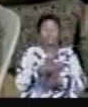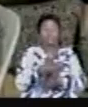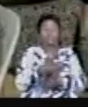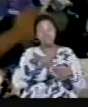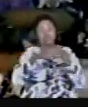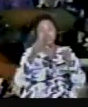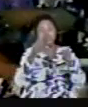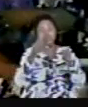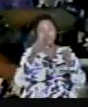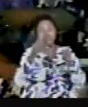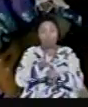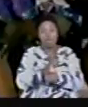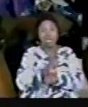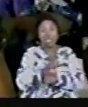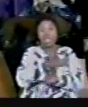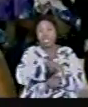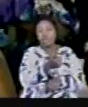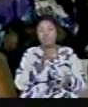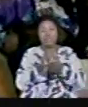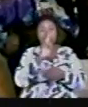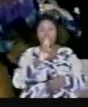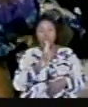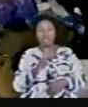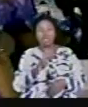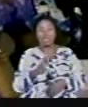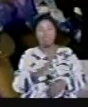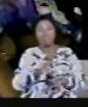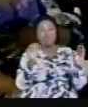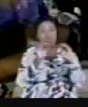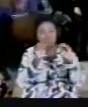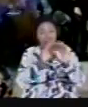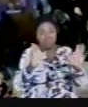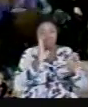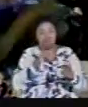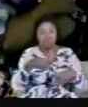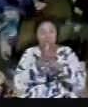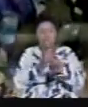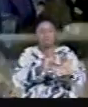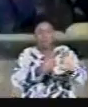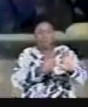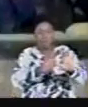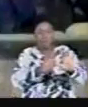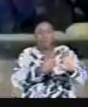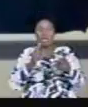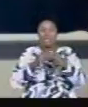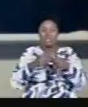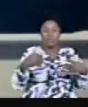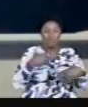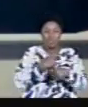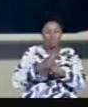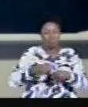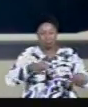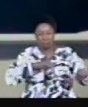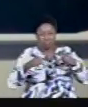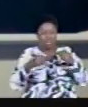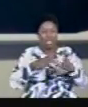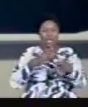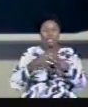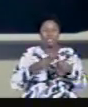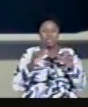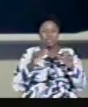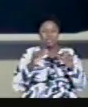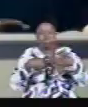are, nothing will jerk you or jolt you, frighten you, terrify